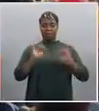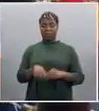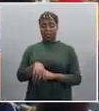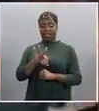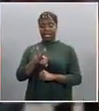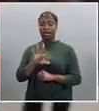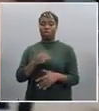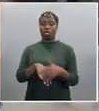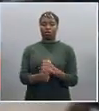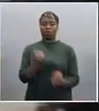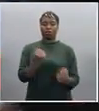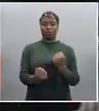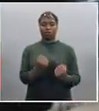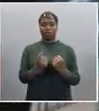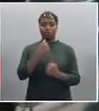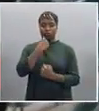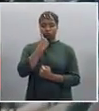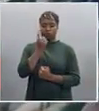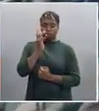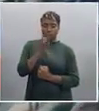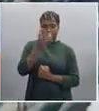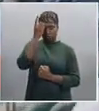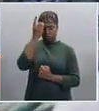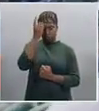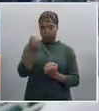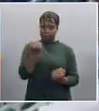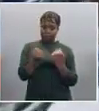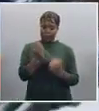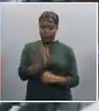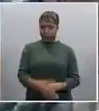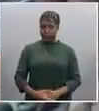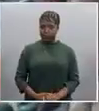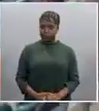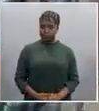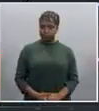are expected to appear at the Durban Magistrates Court tomorrow on charges of public violence.